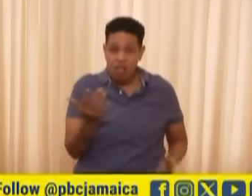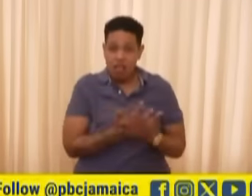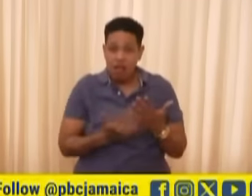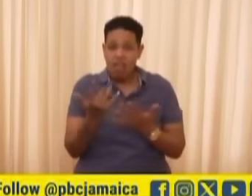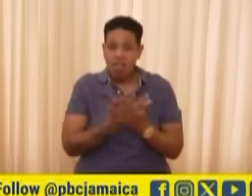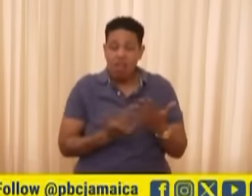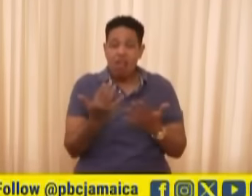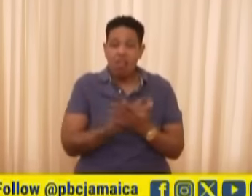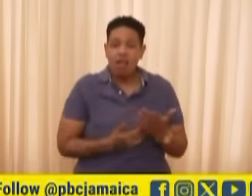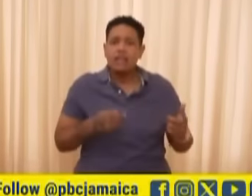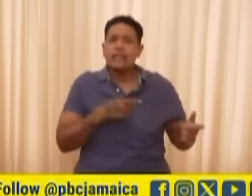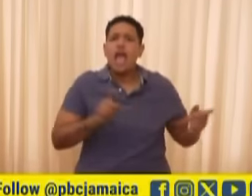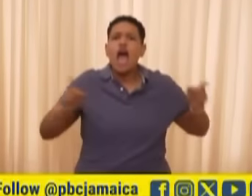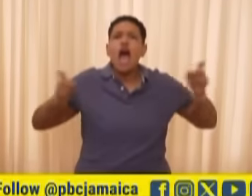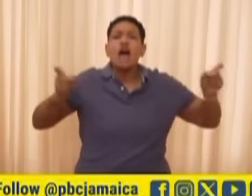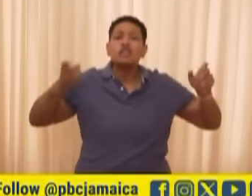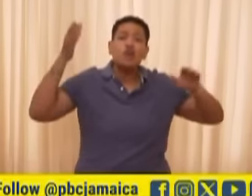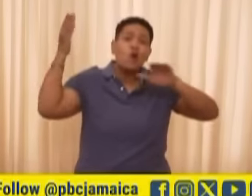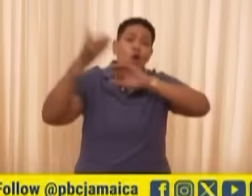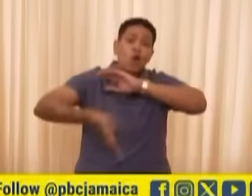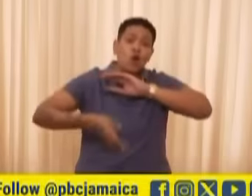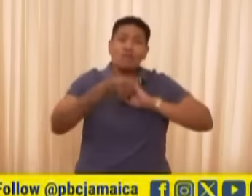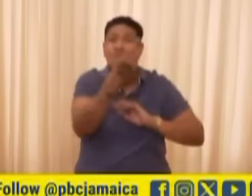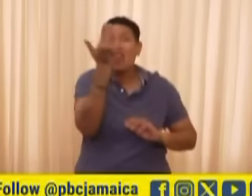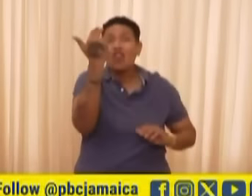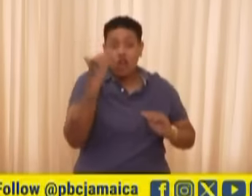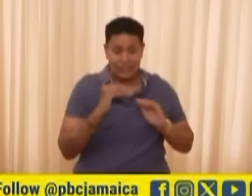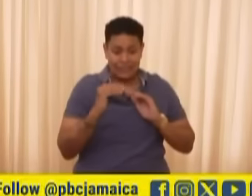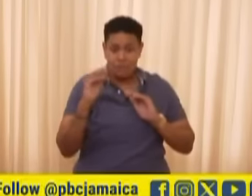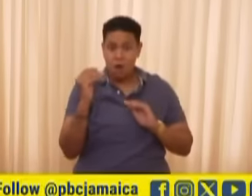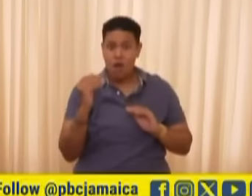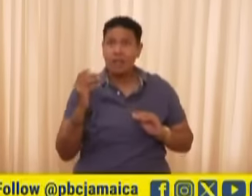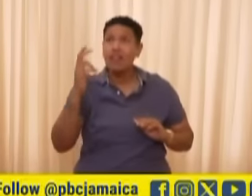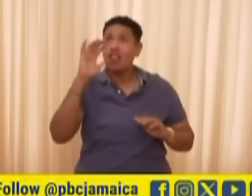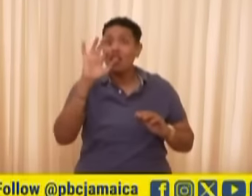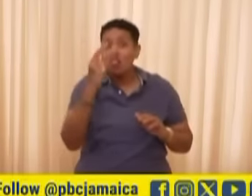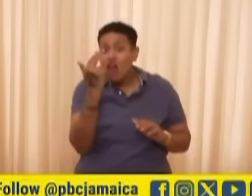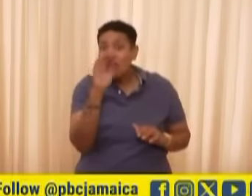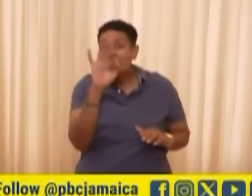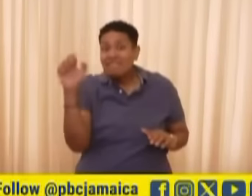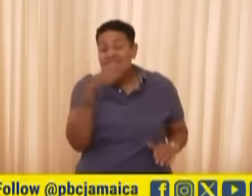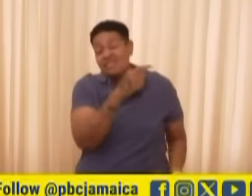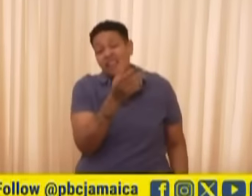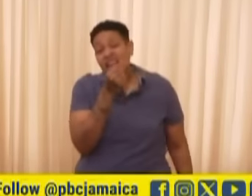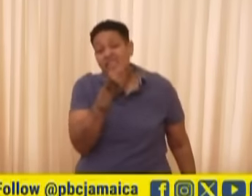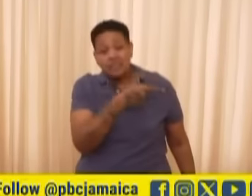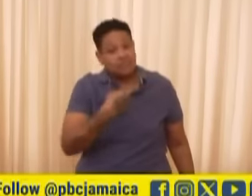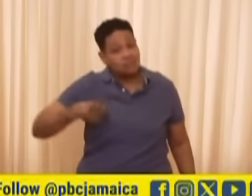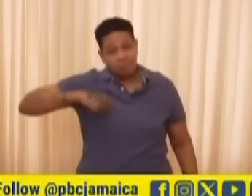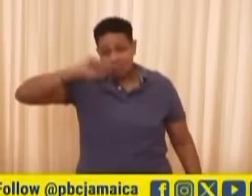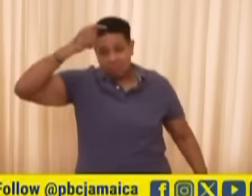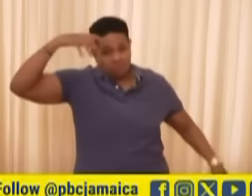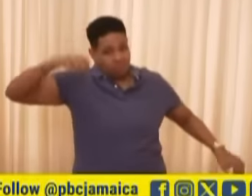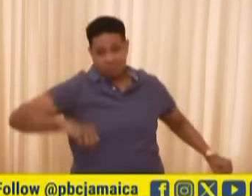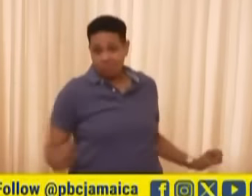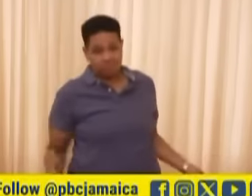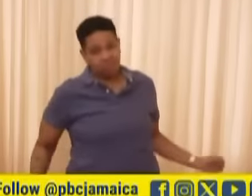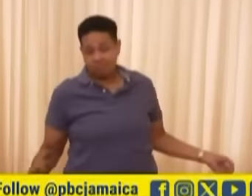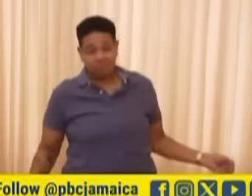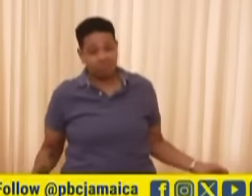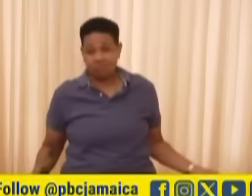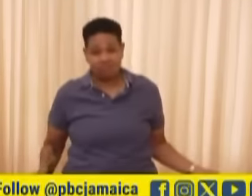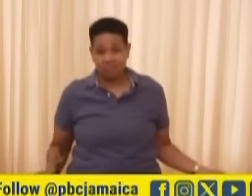that they have control over those 13 layers of fees. The only ones